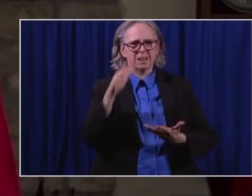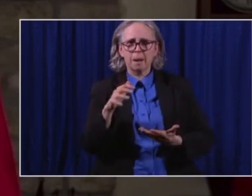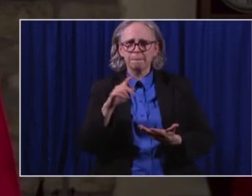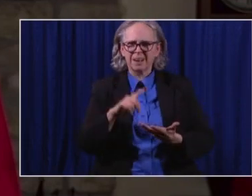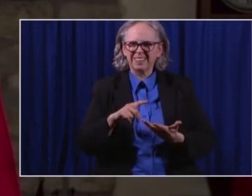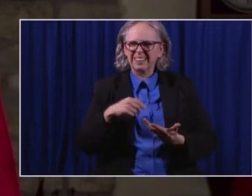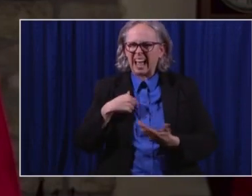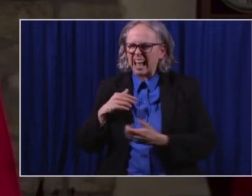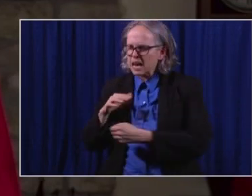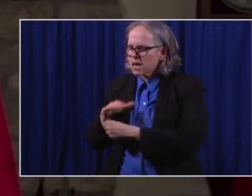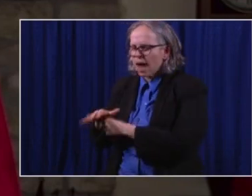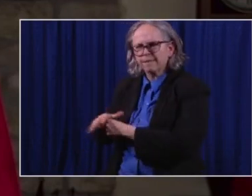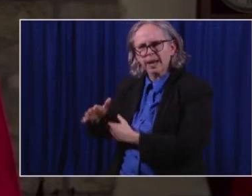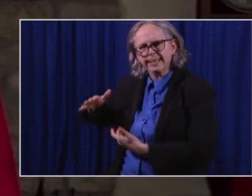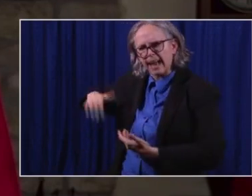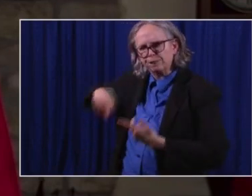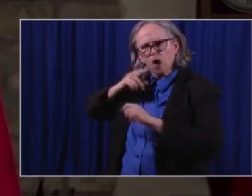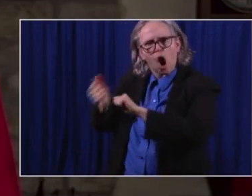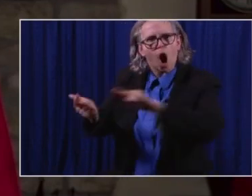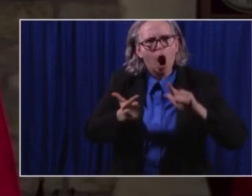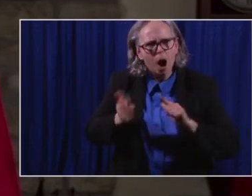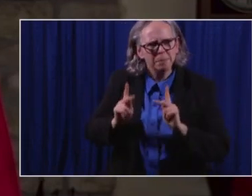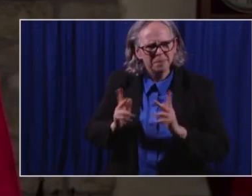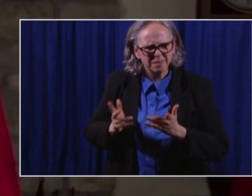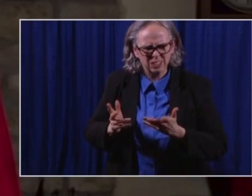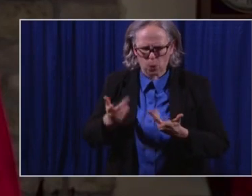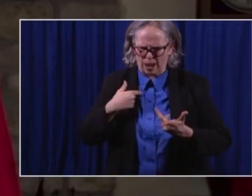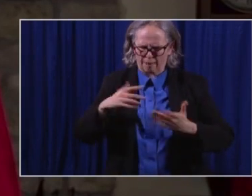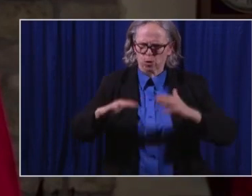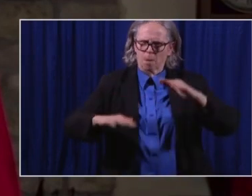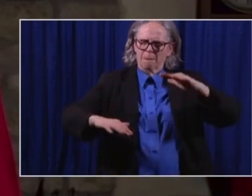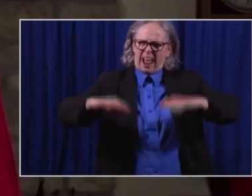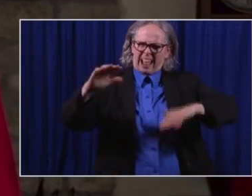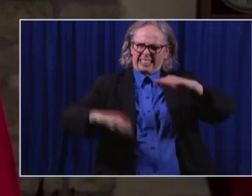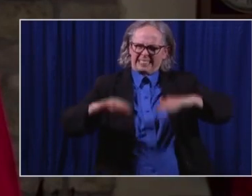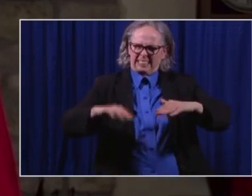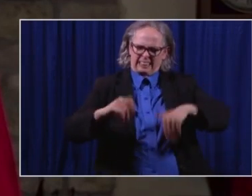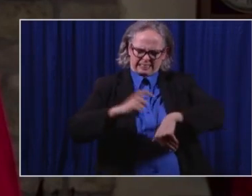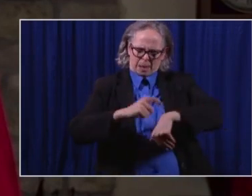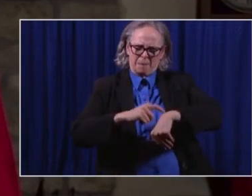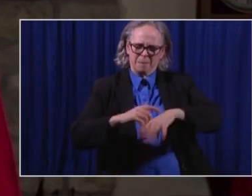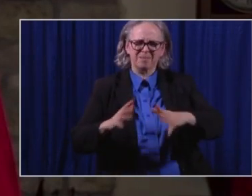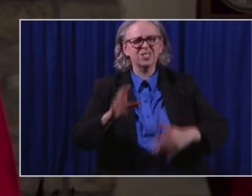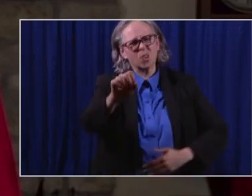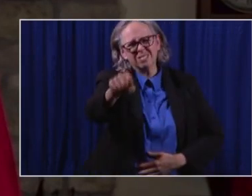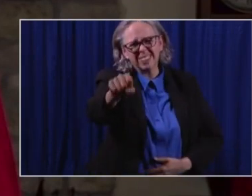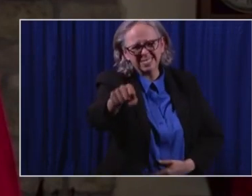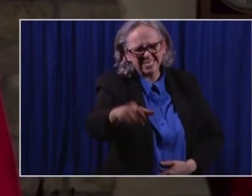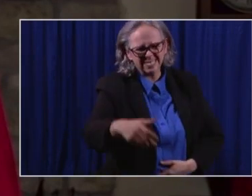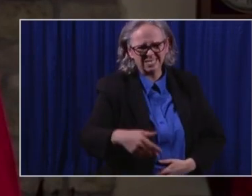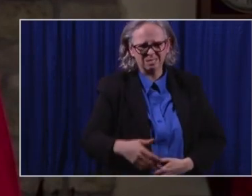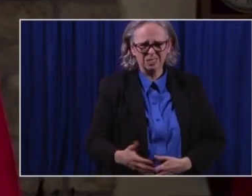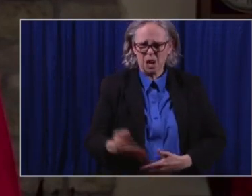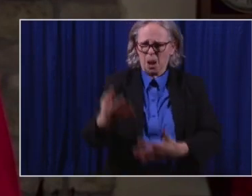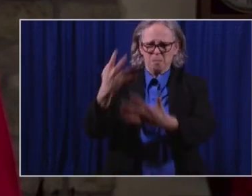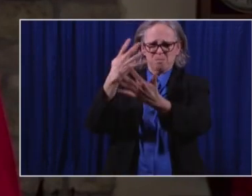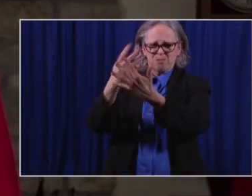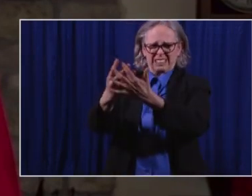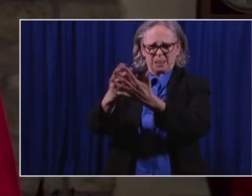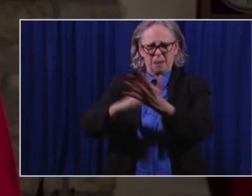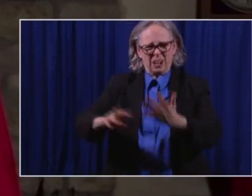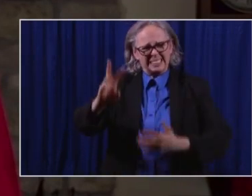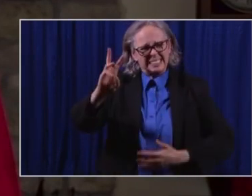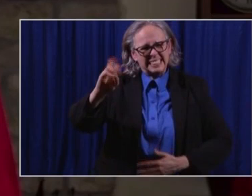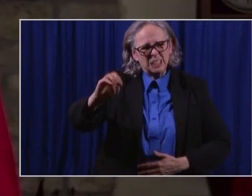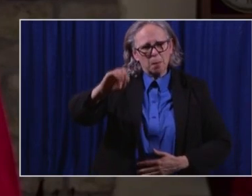that. So yes, we got 60% of our prison lives in open bays,